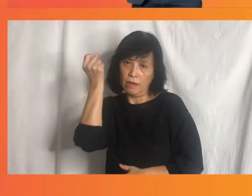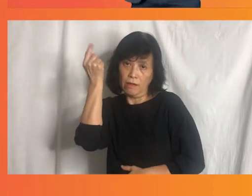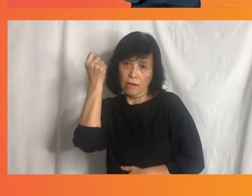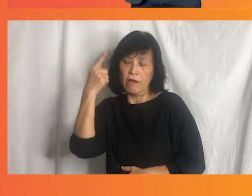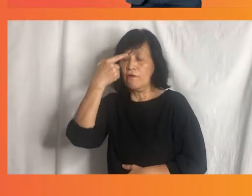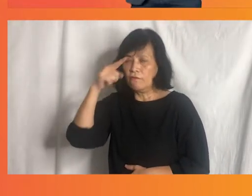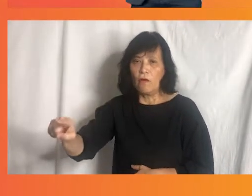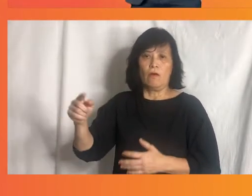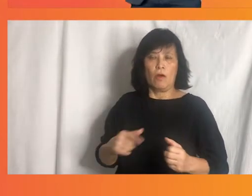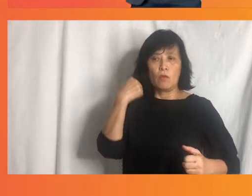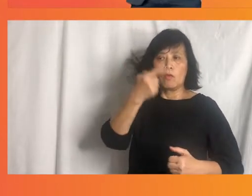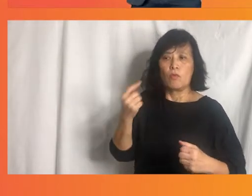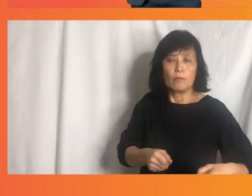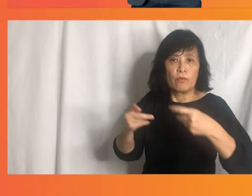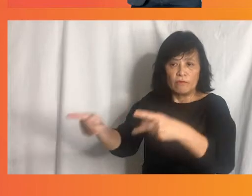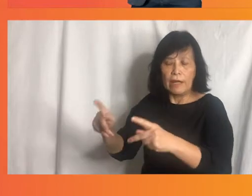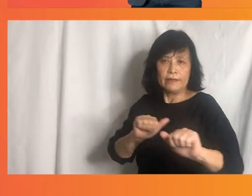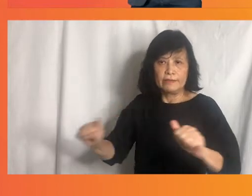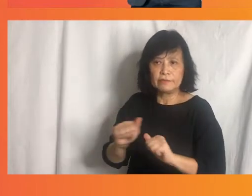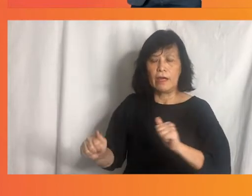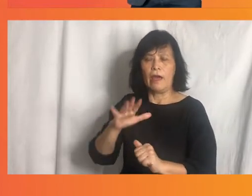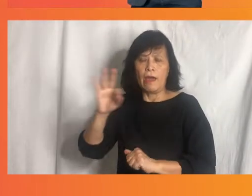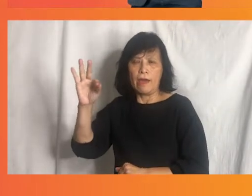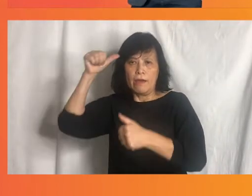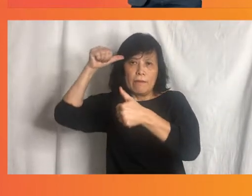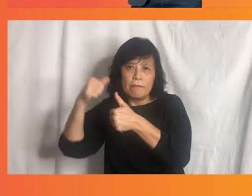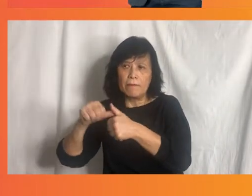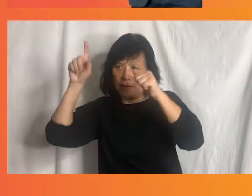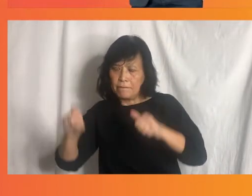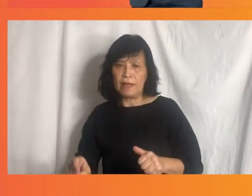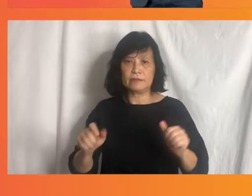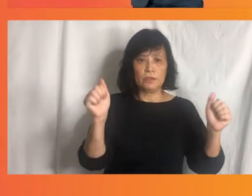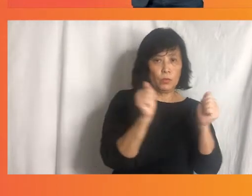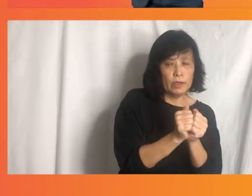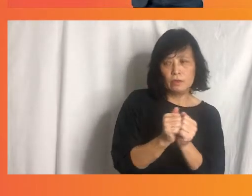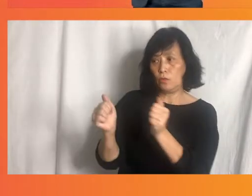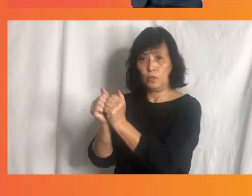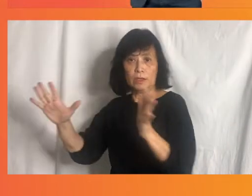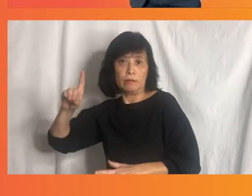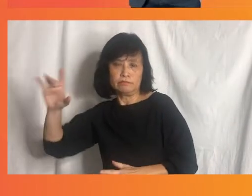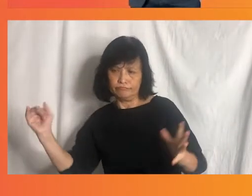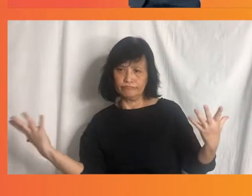providers to adapt activities and consider for the integration of children with and without disabilities.